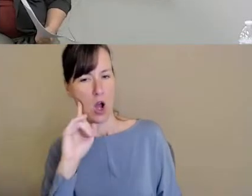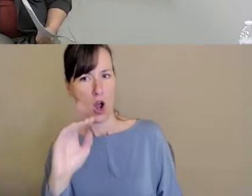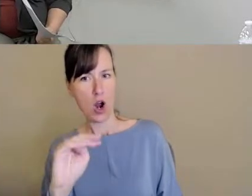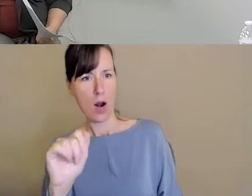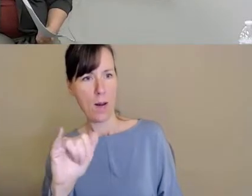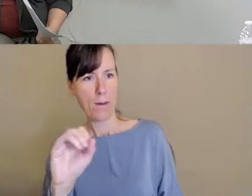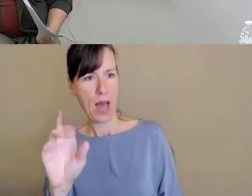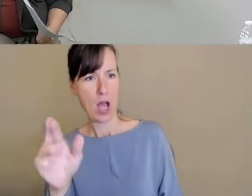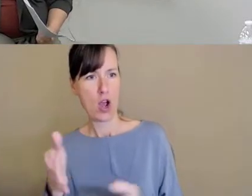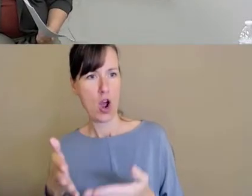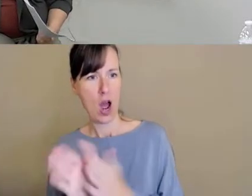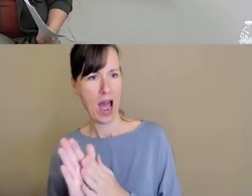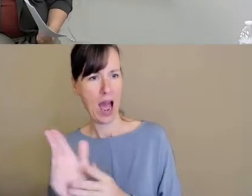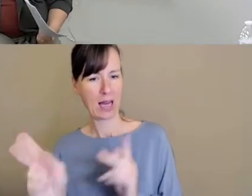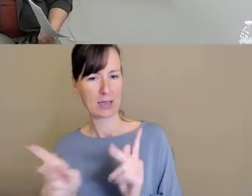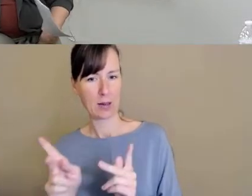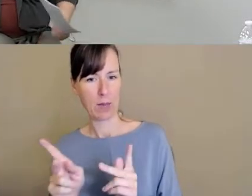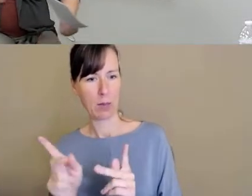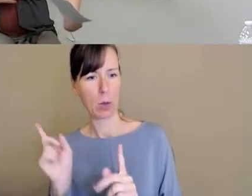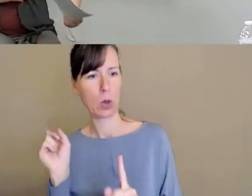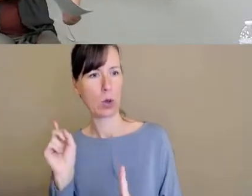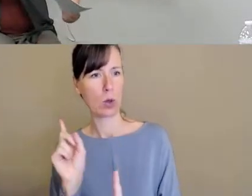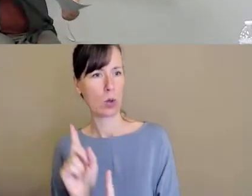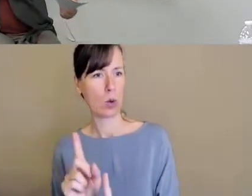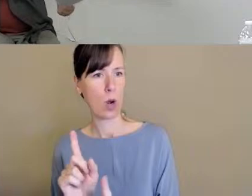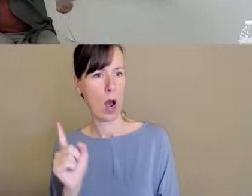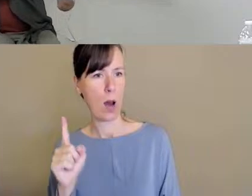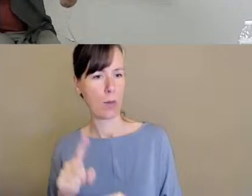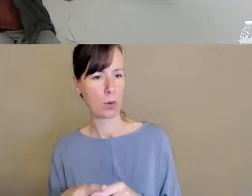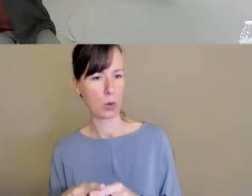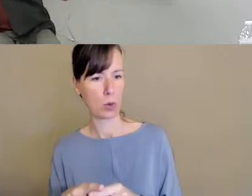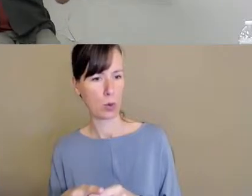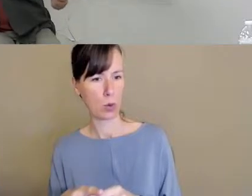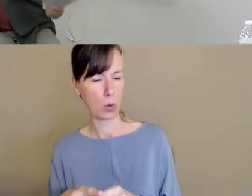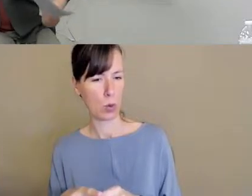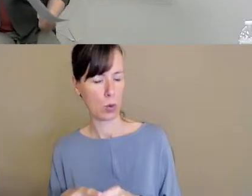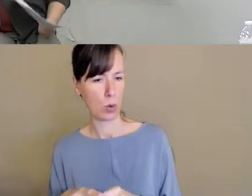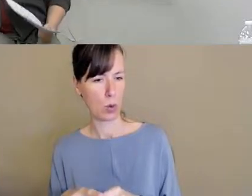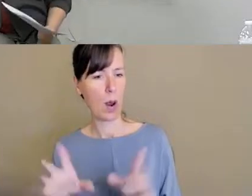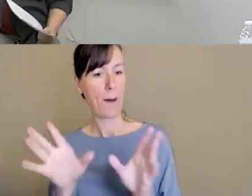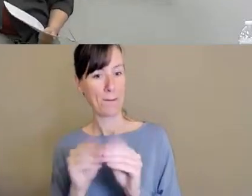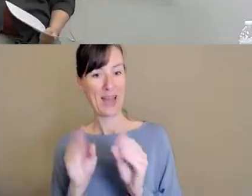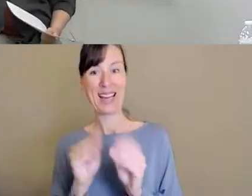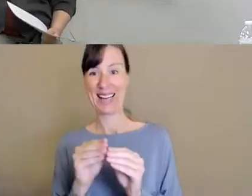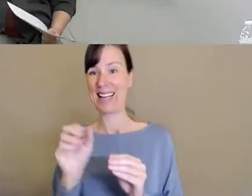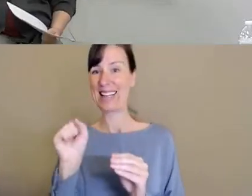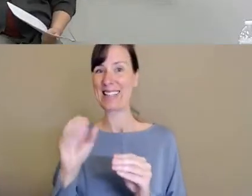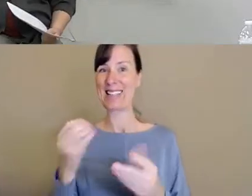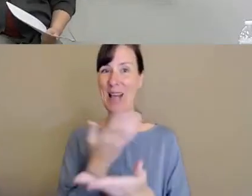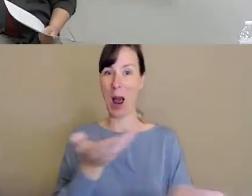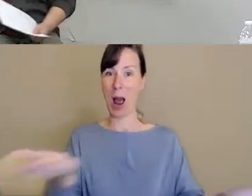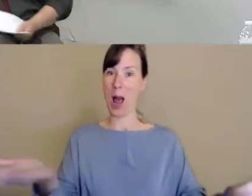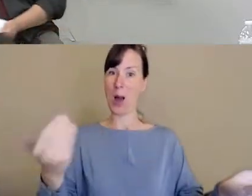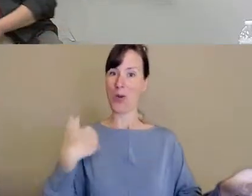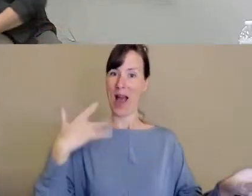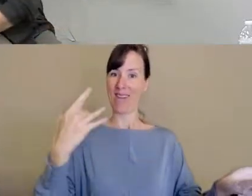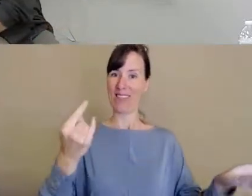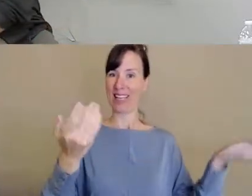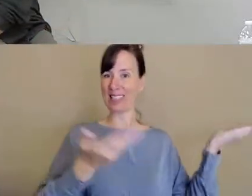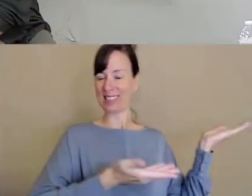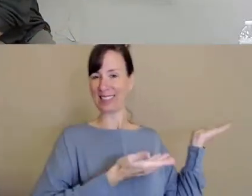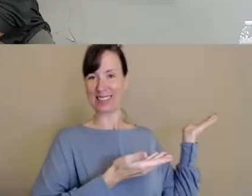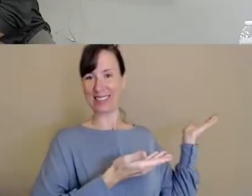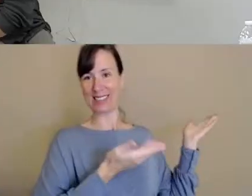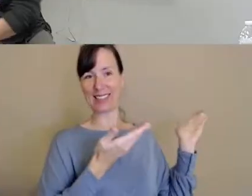ask for people to come to meetings. You got it, boy. Sheila Salo,